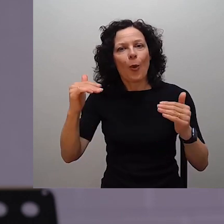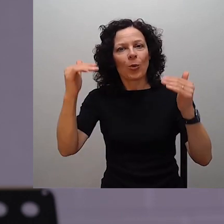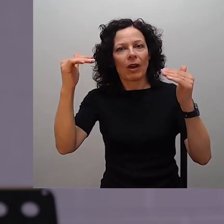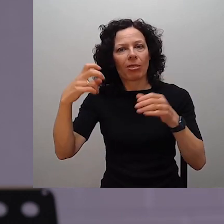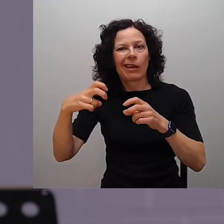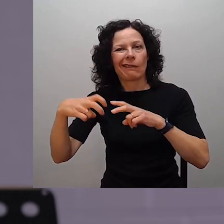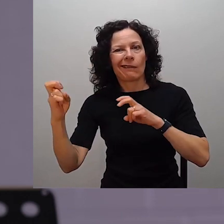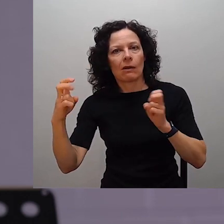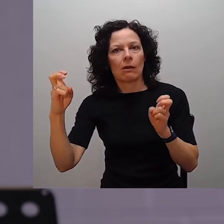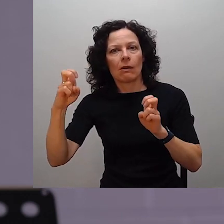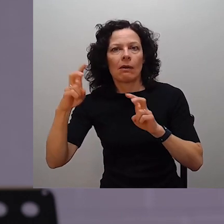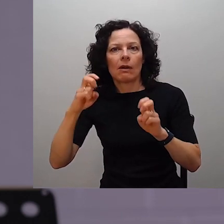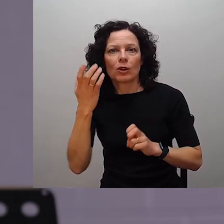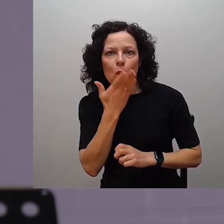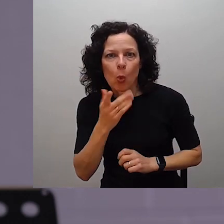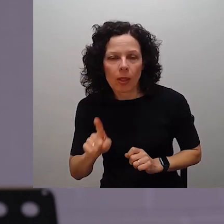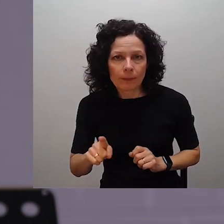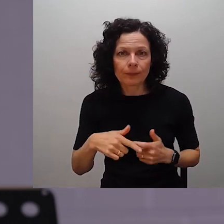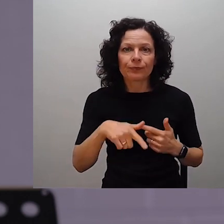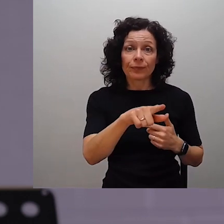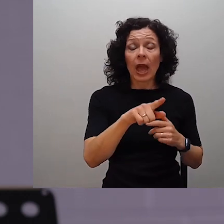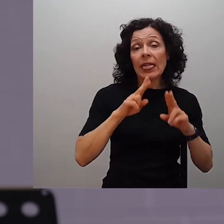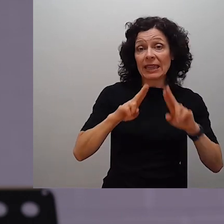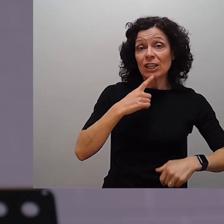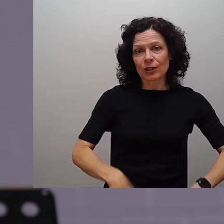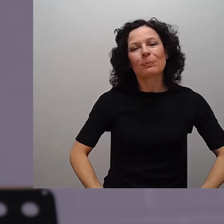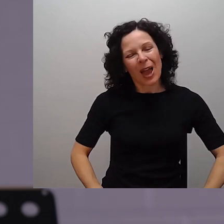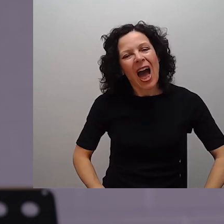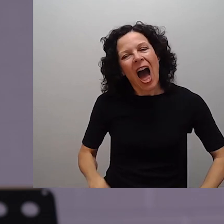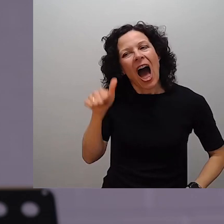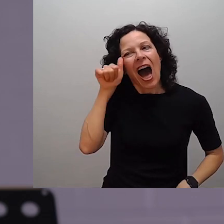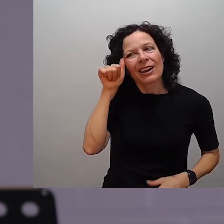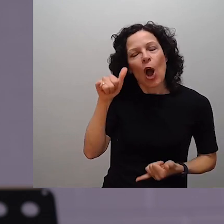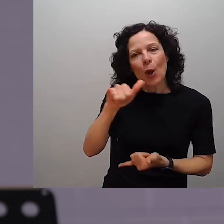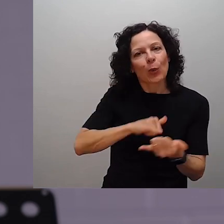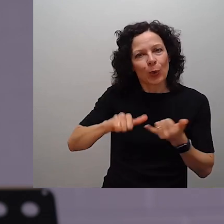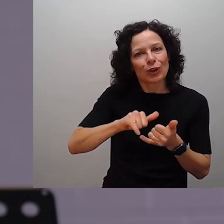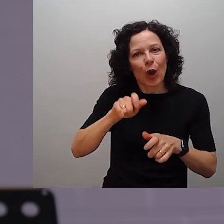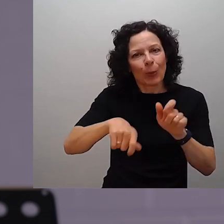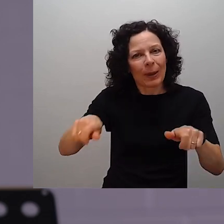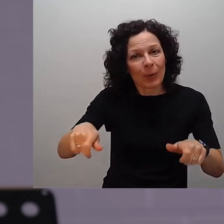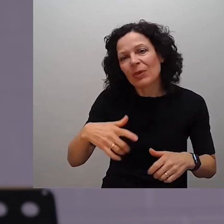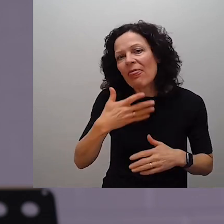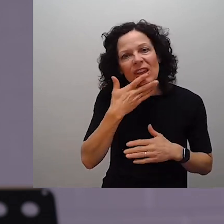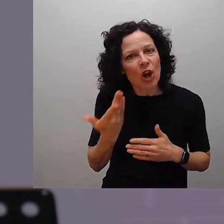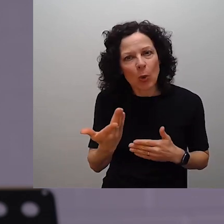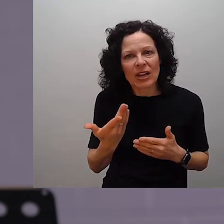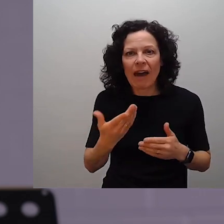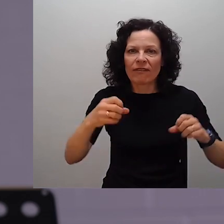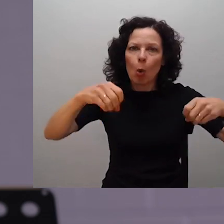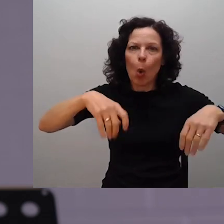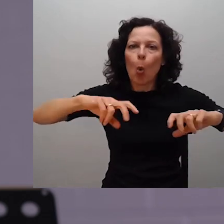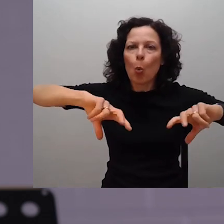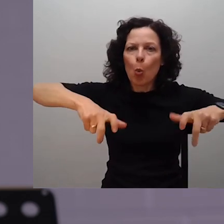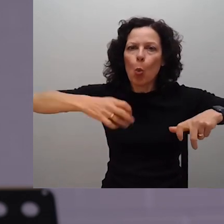And there was an assembly where the teacher was like, I know they don't have running water, but they are the same as us. And then me and my friend looked at each